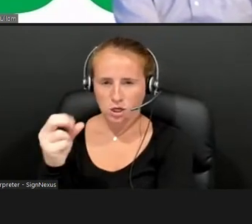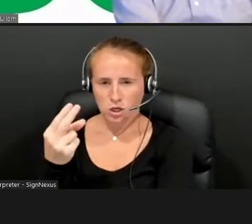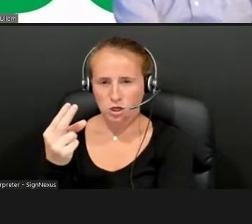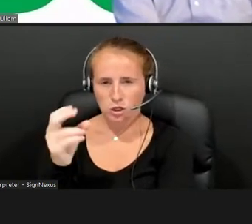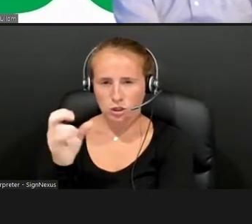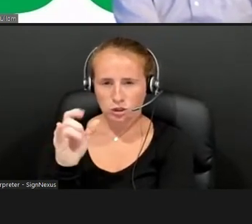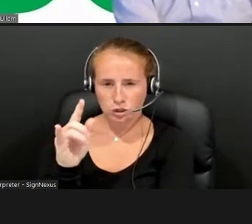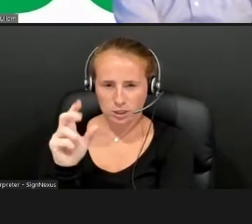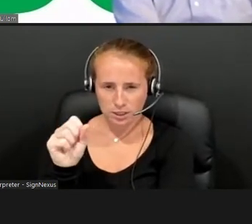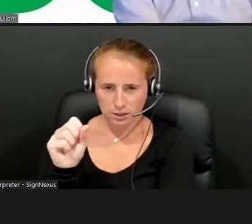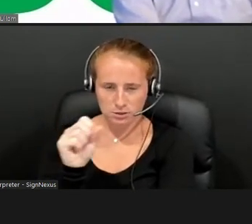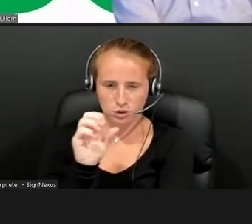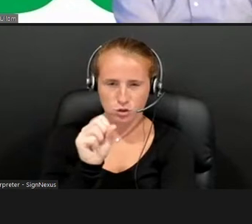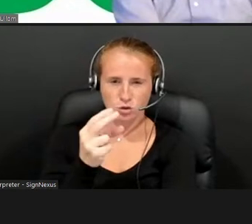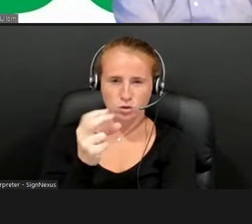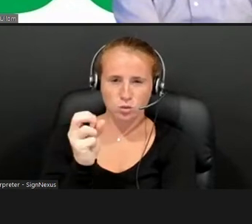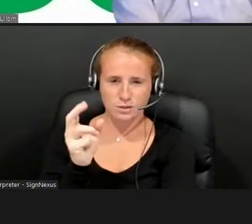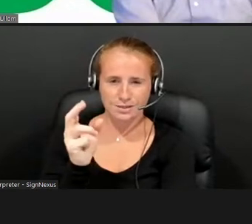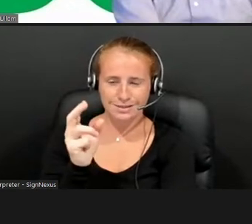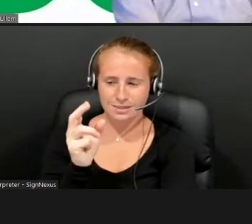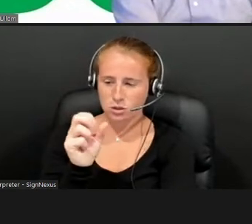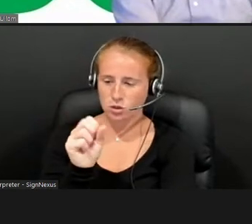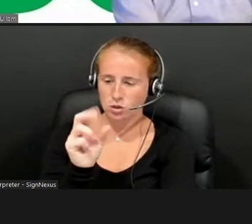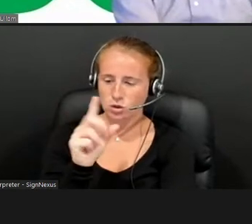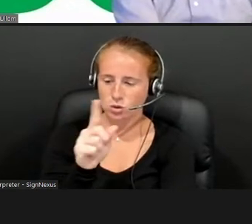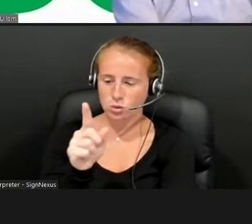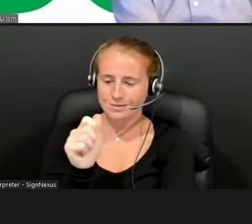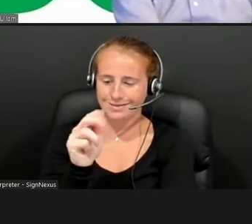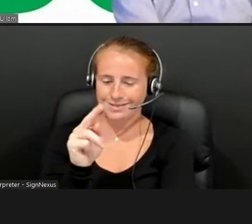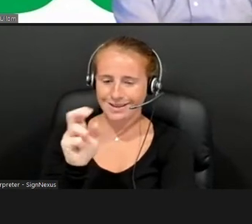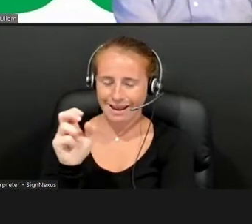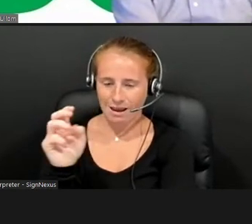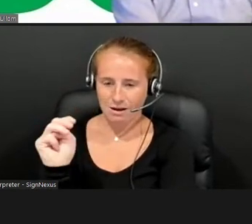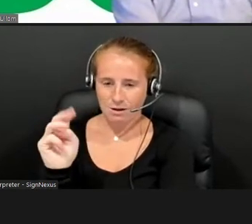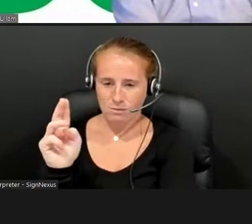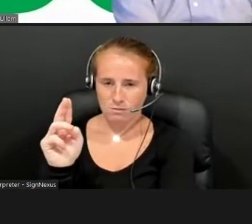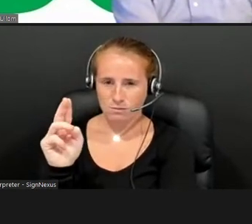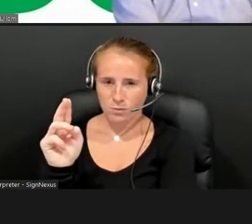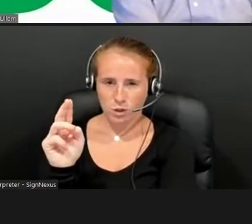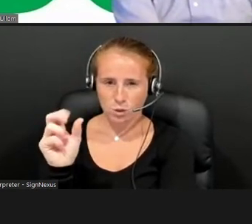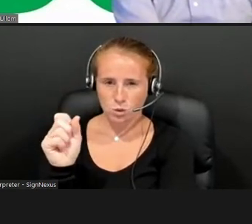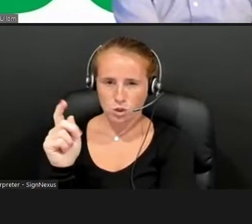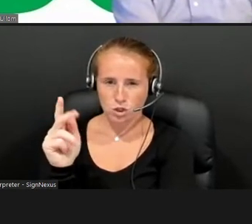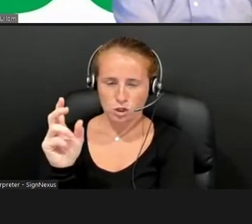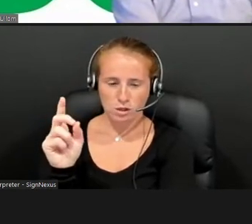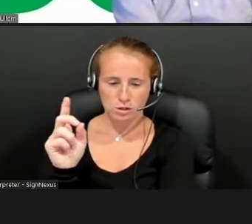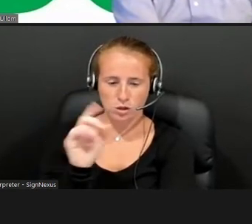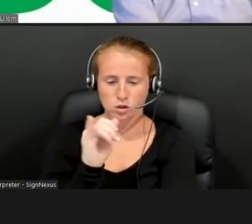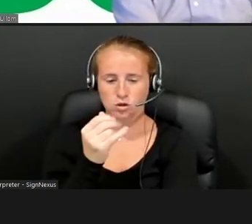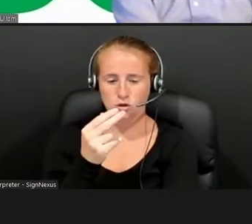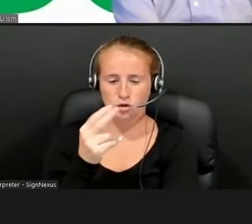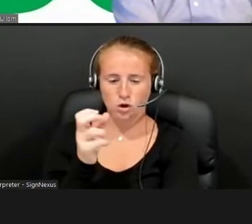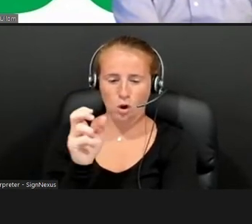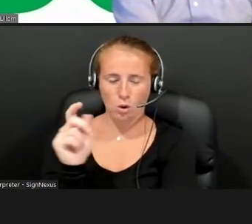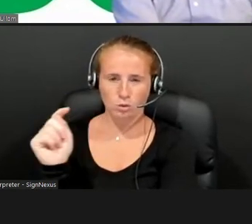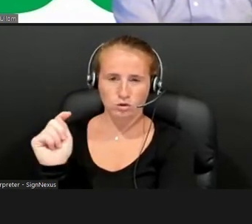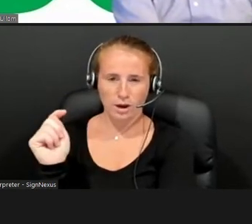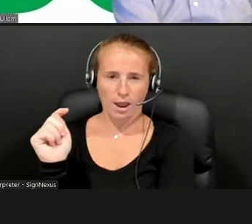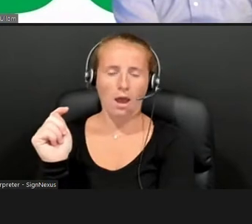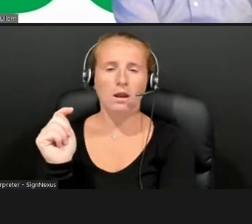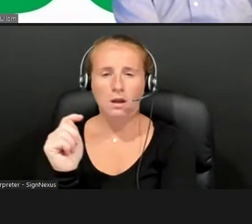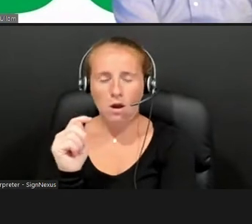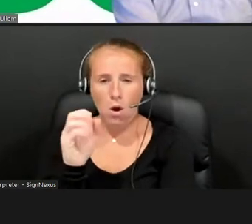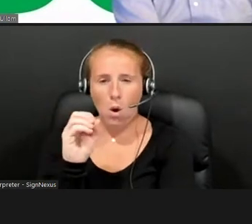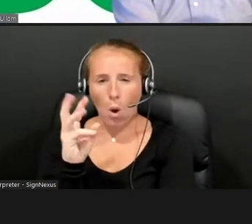Suzanne mucho Joe troiano Erwin Miller